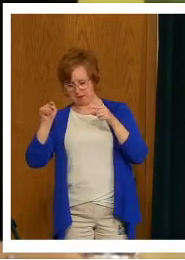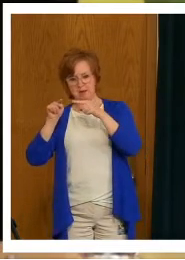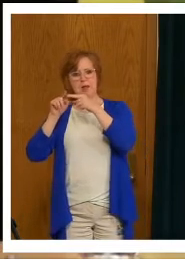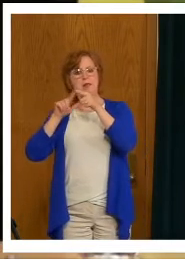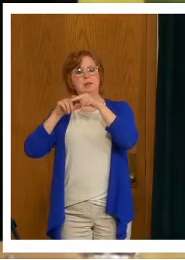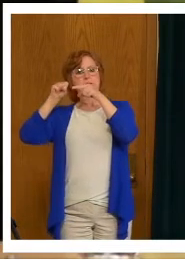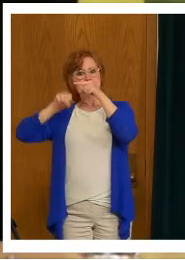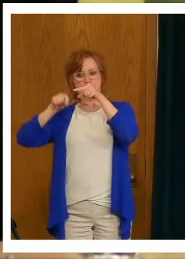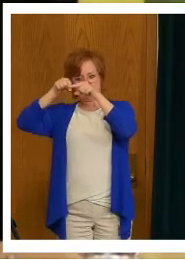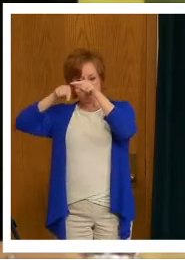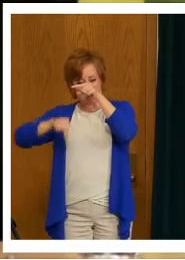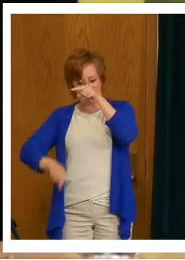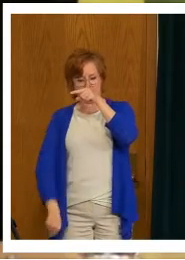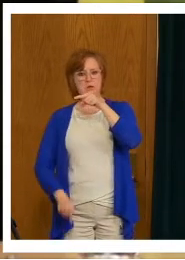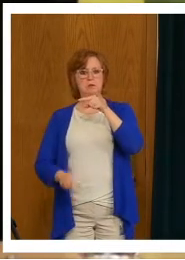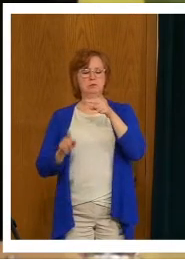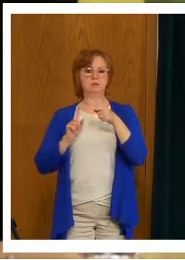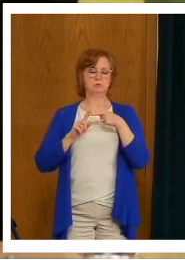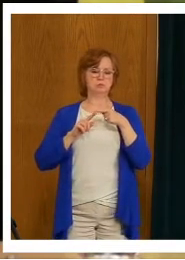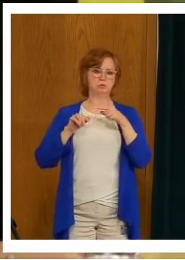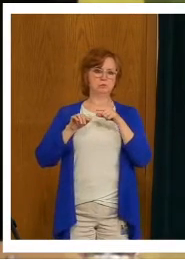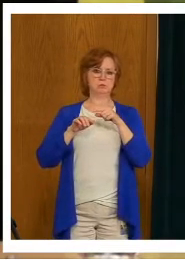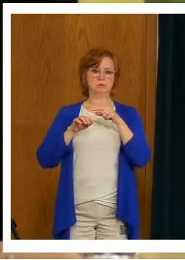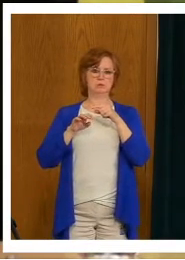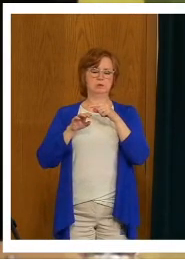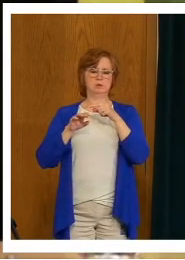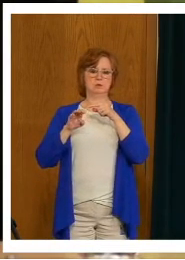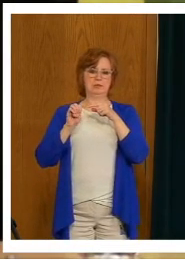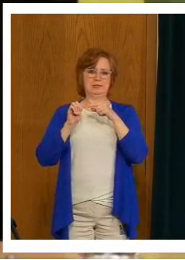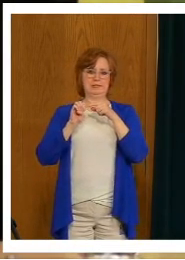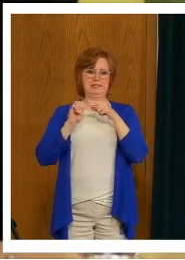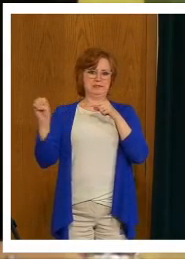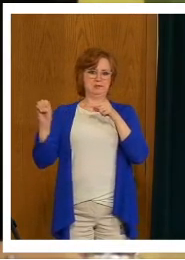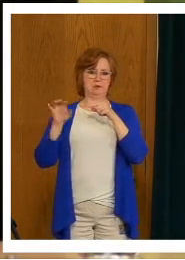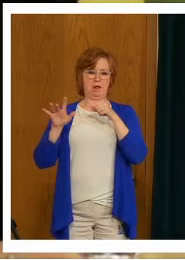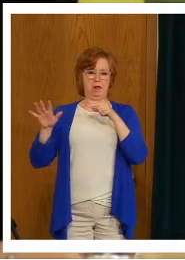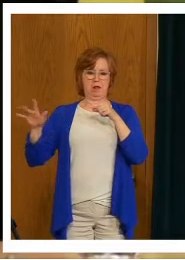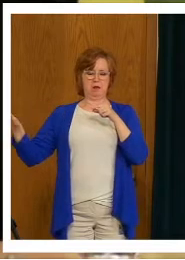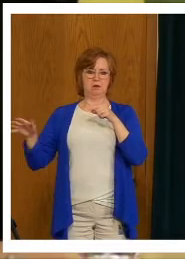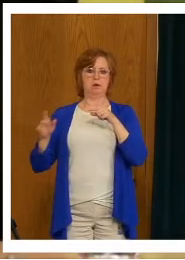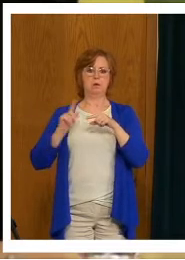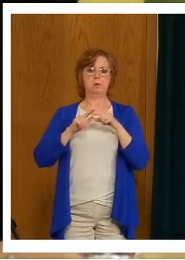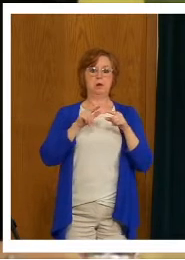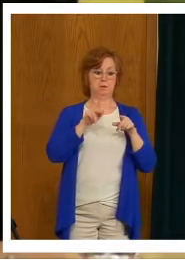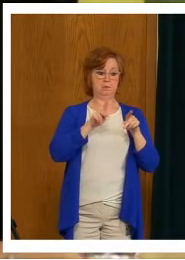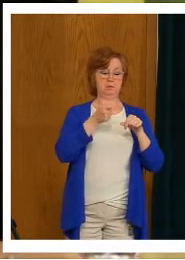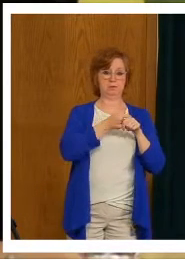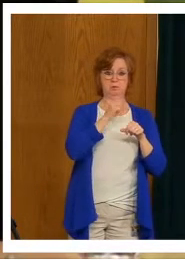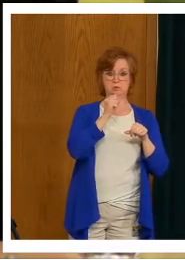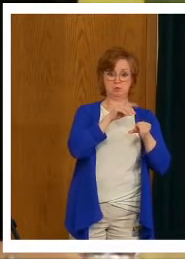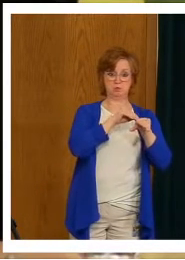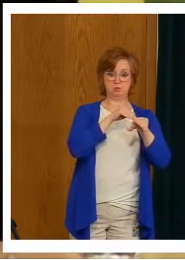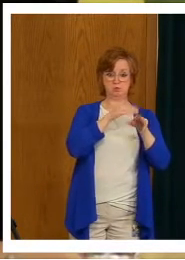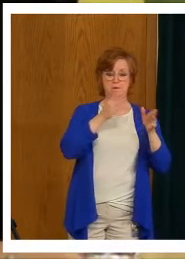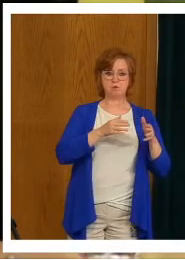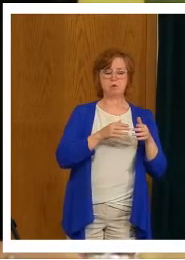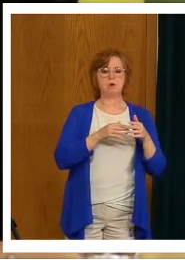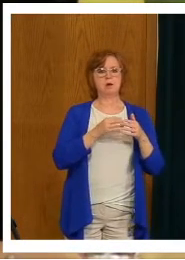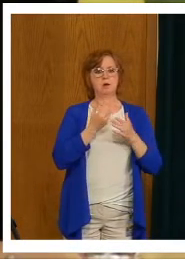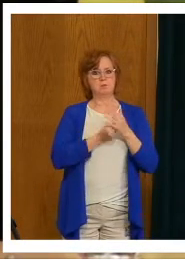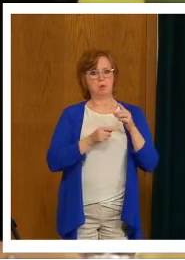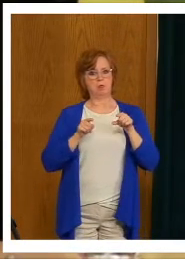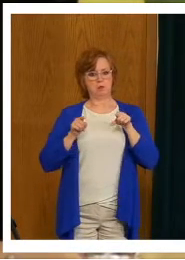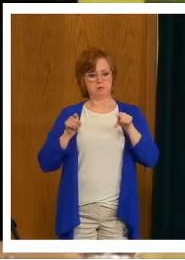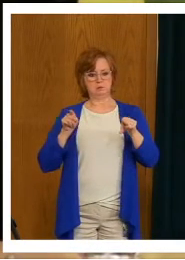use that Pembina border crossing. So Saskatchewan truck drivers have been being vaccinated at both locations,